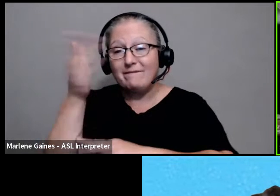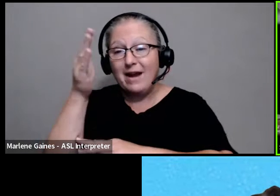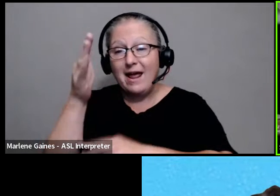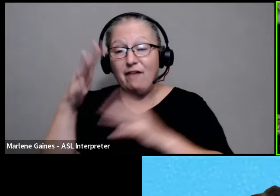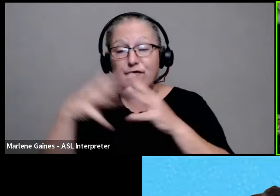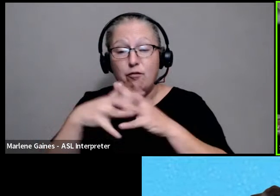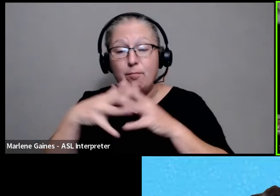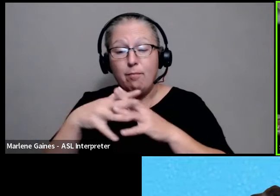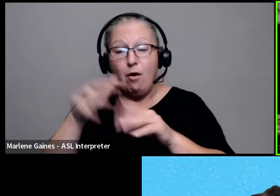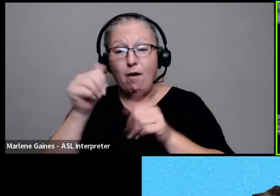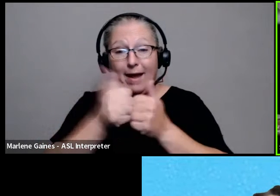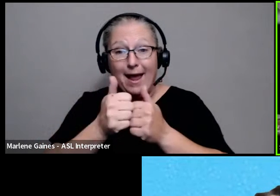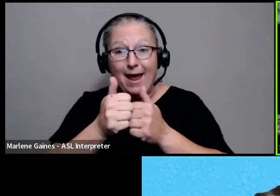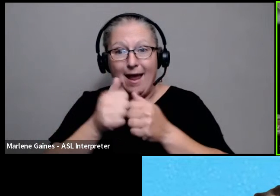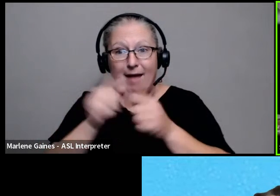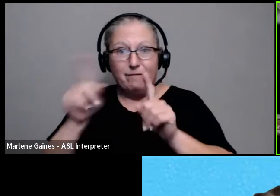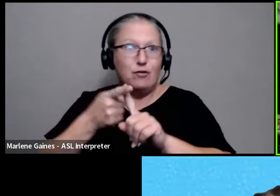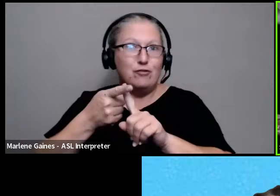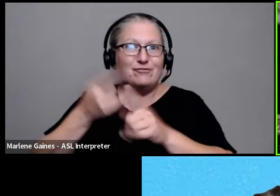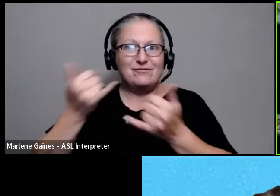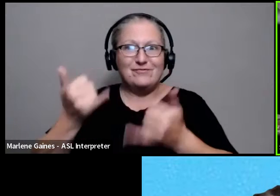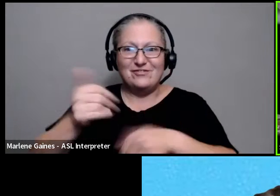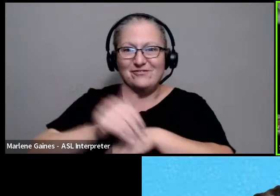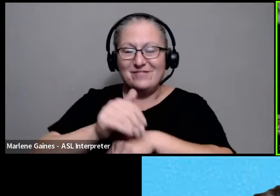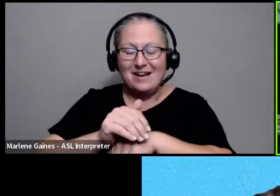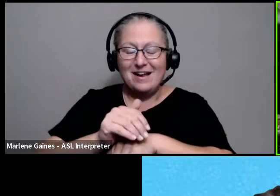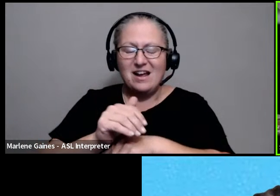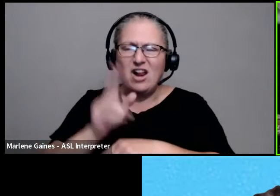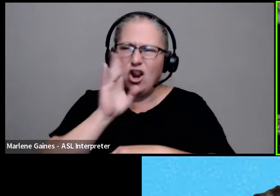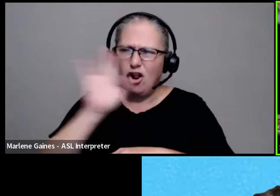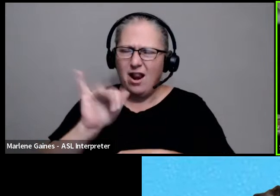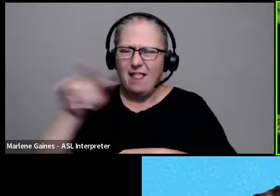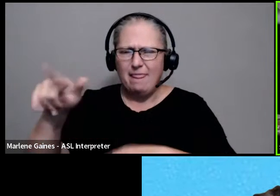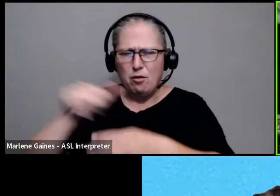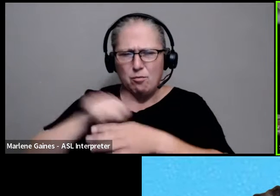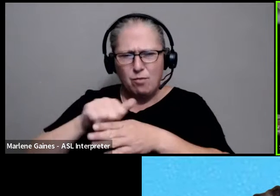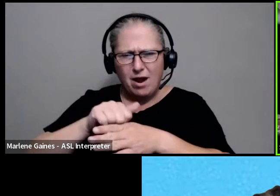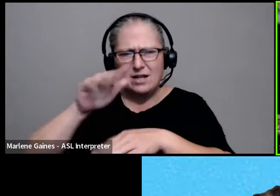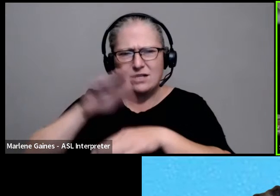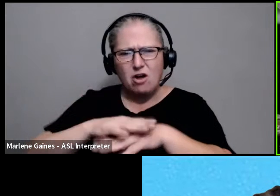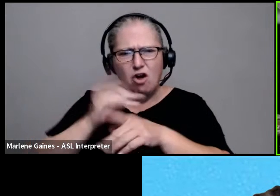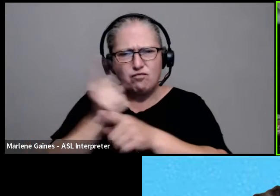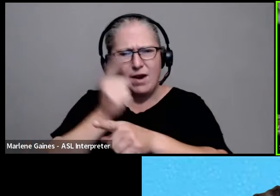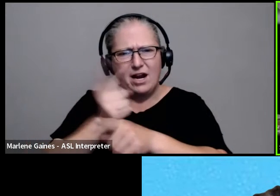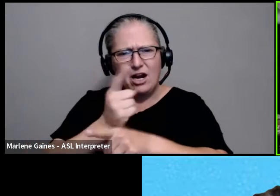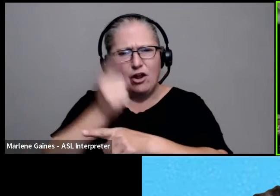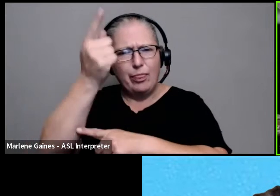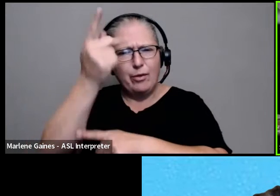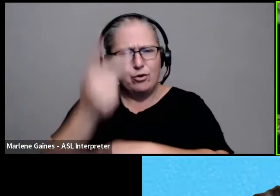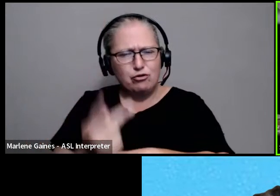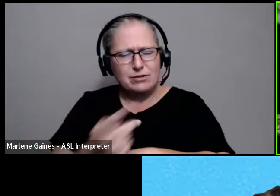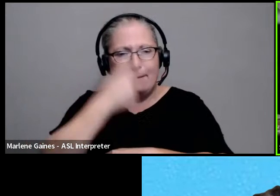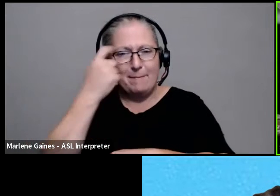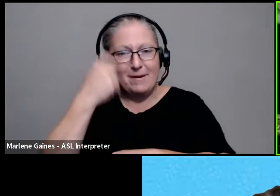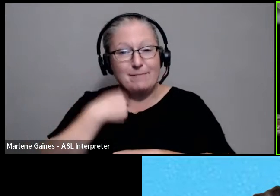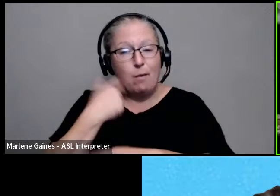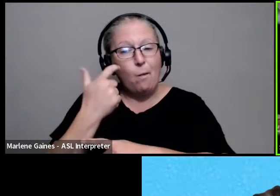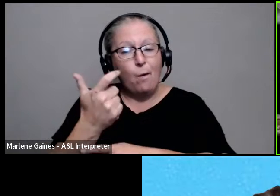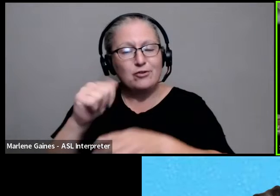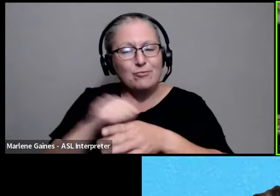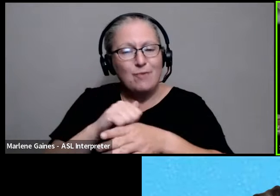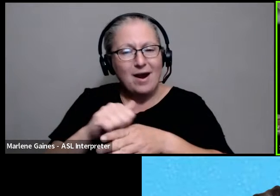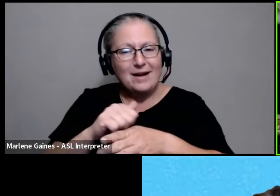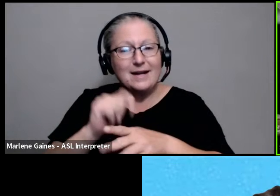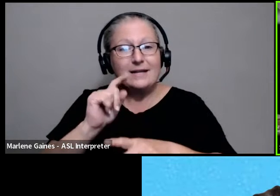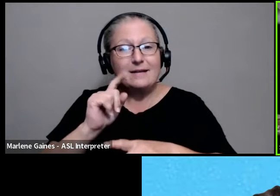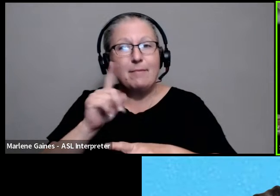game till this evening, so it looks like they practice on our regular Thursdays because I've watched practice, but